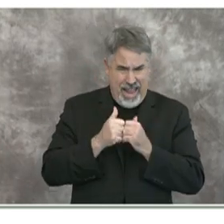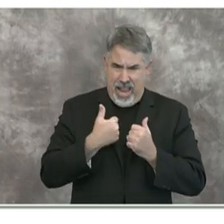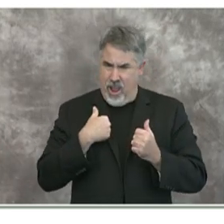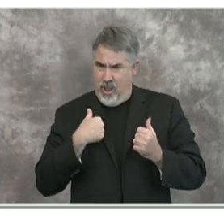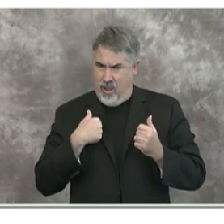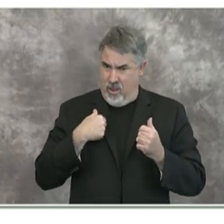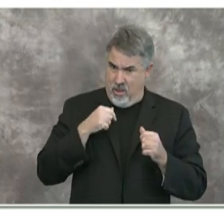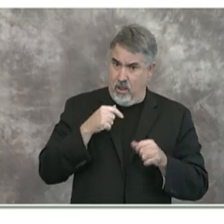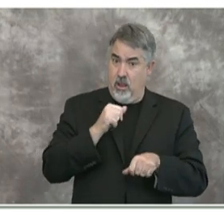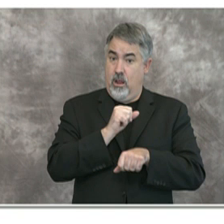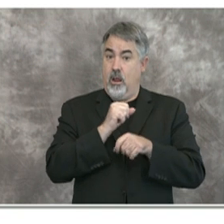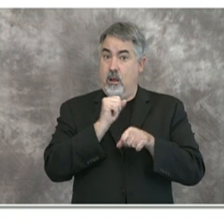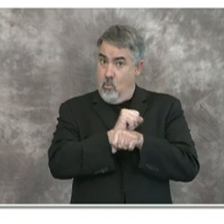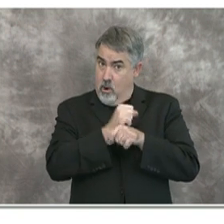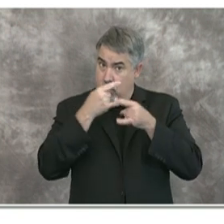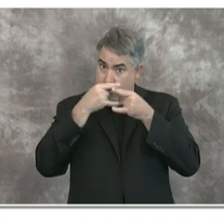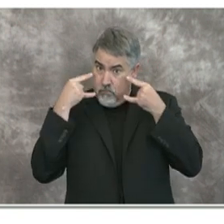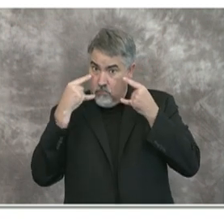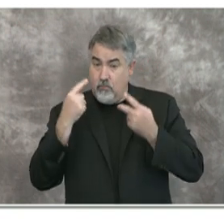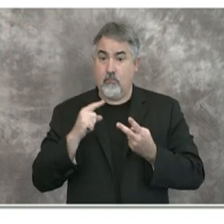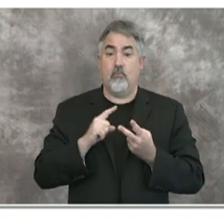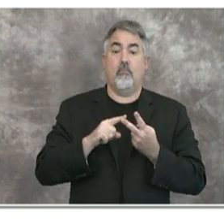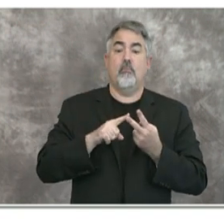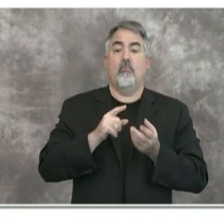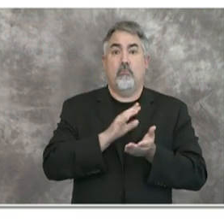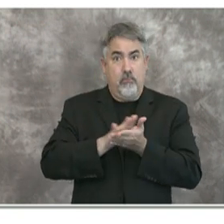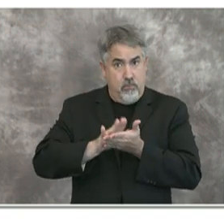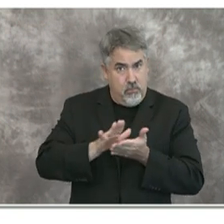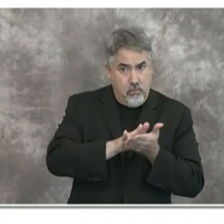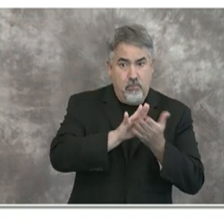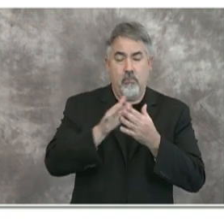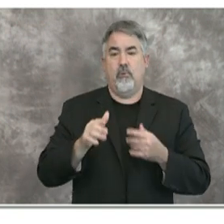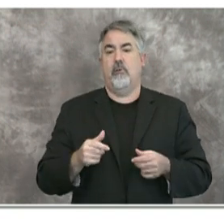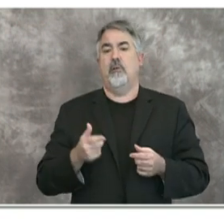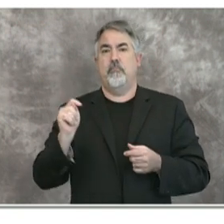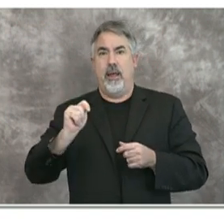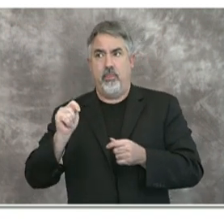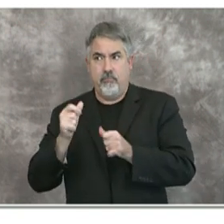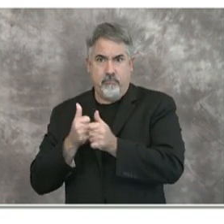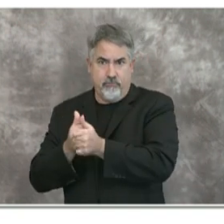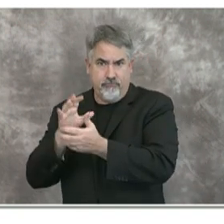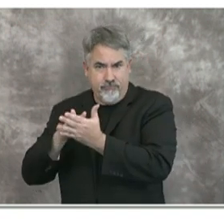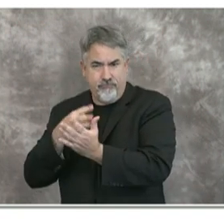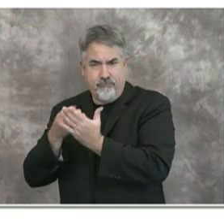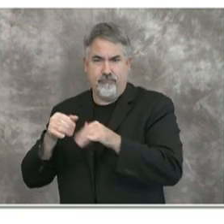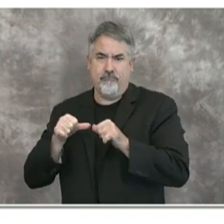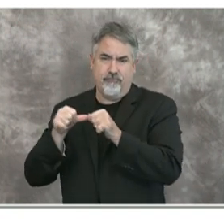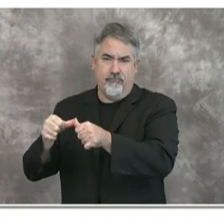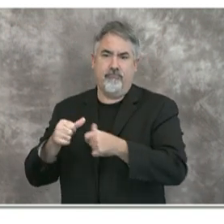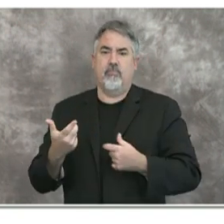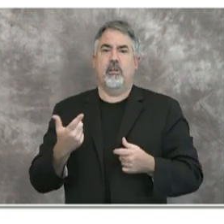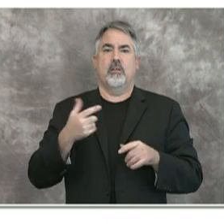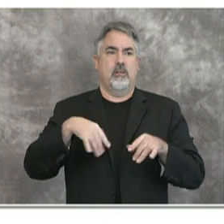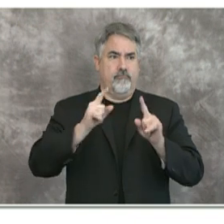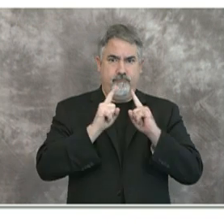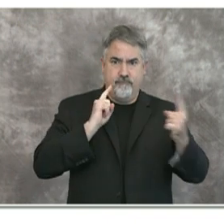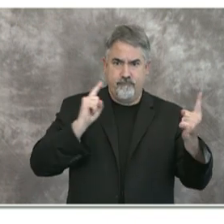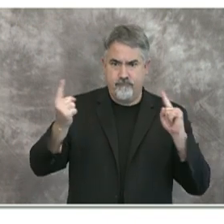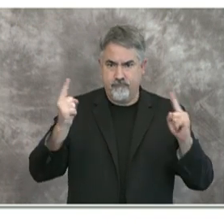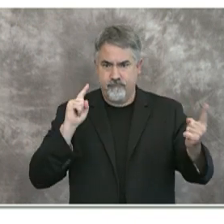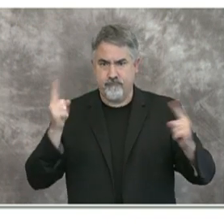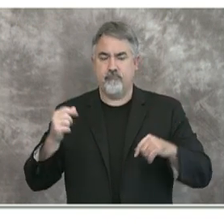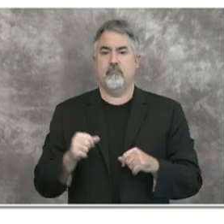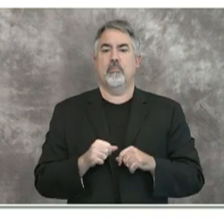coverings, requiring frequent disinfection of break rooms, bathrooms, and common areas, and placing signage around your